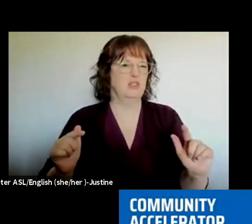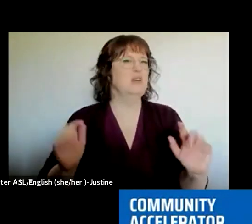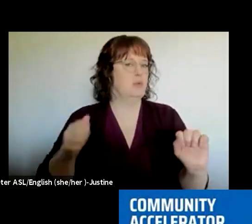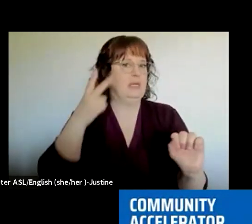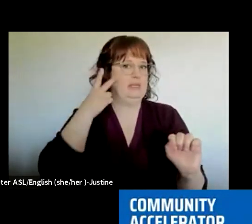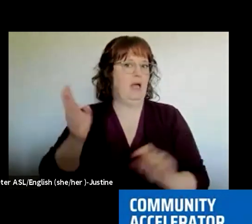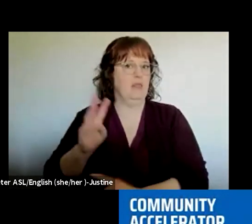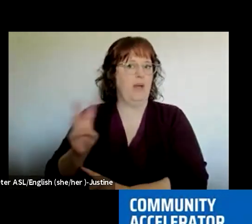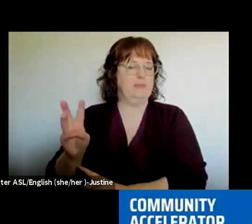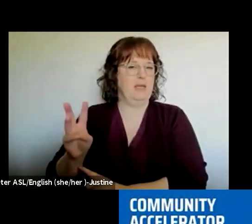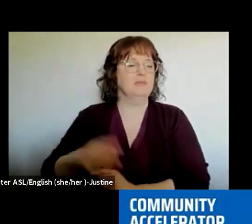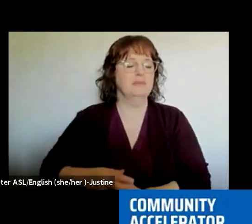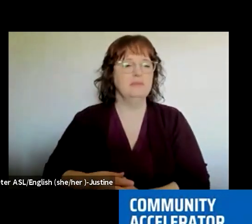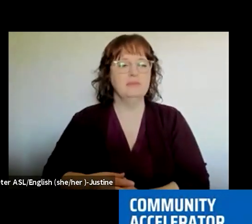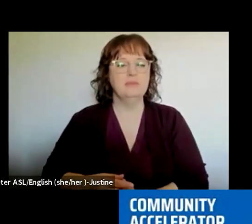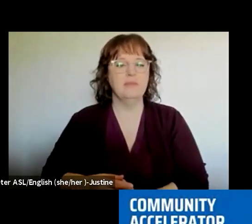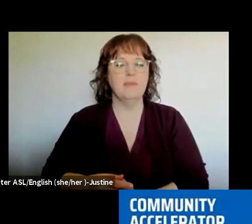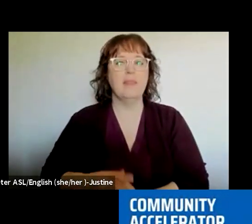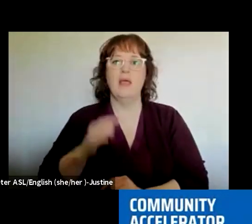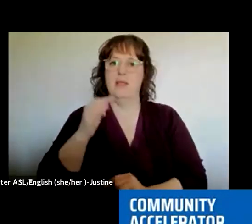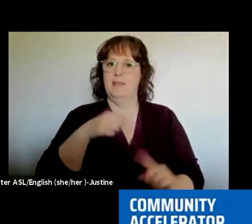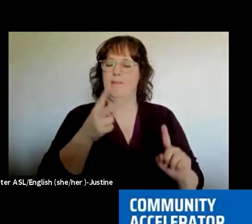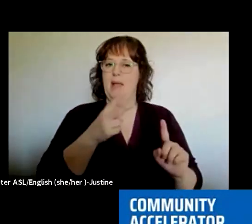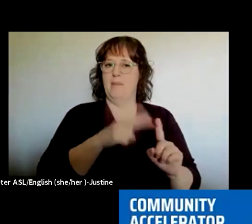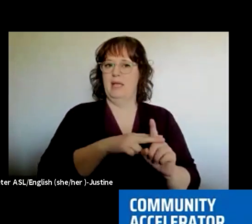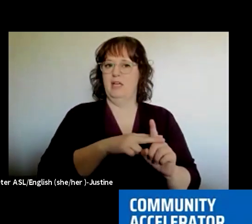This application is primarily